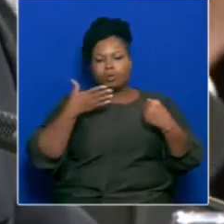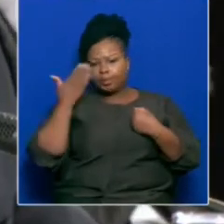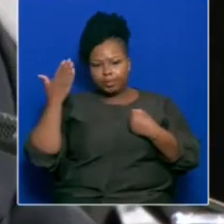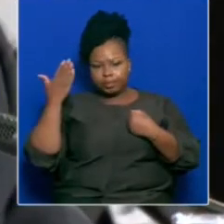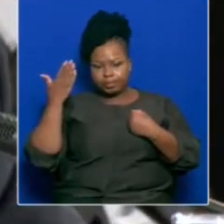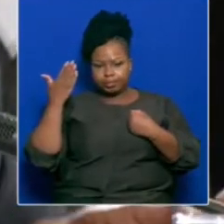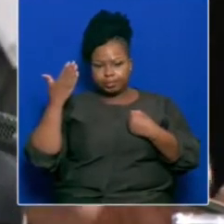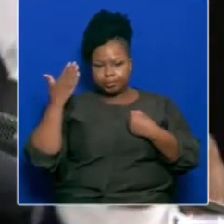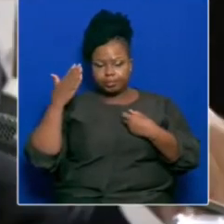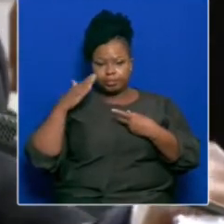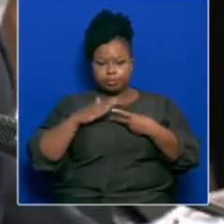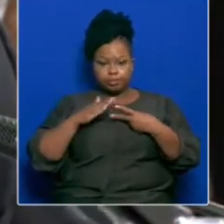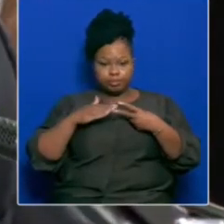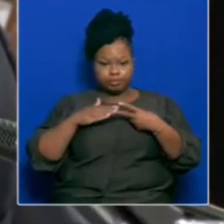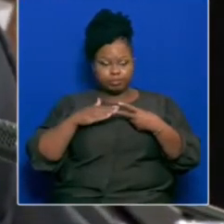fact-based